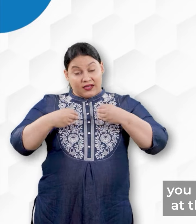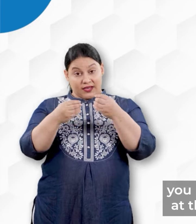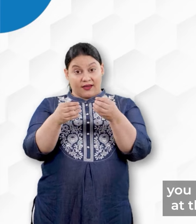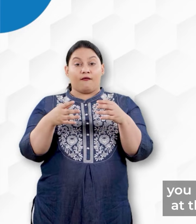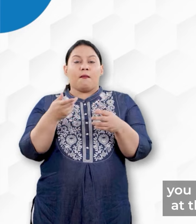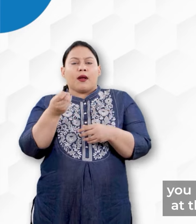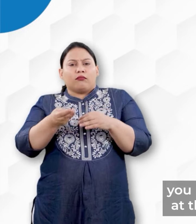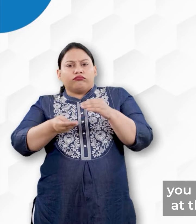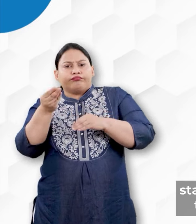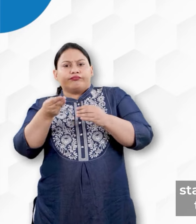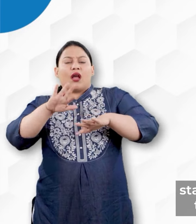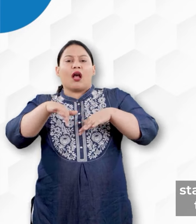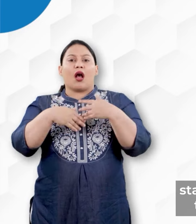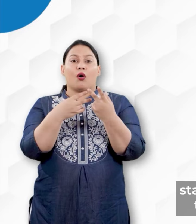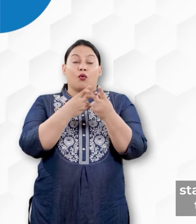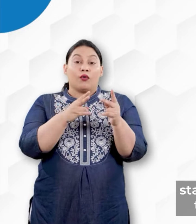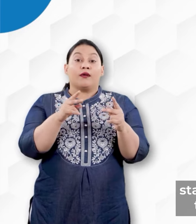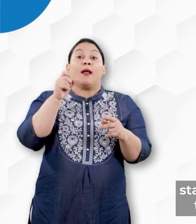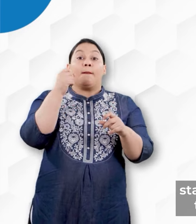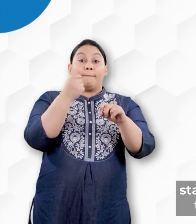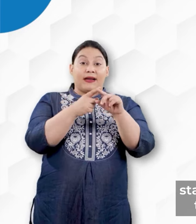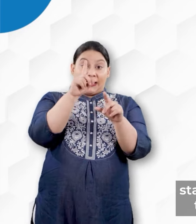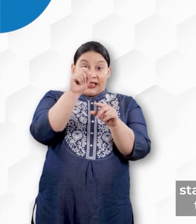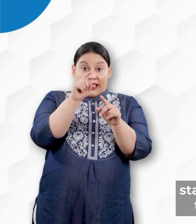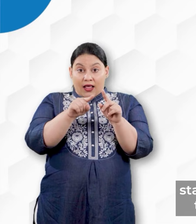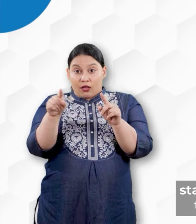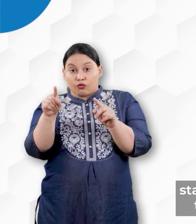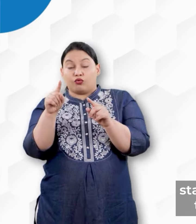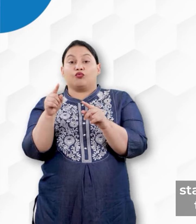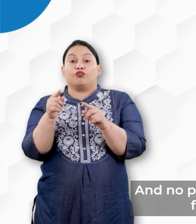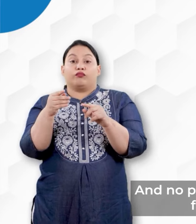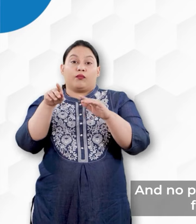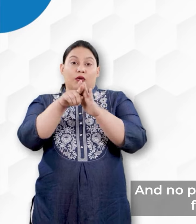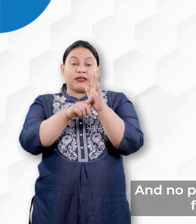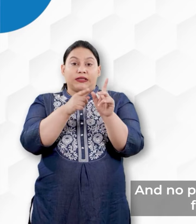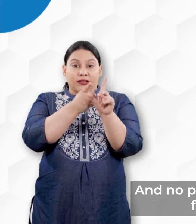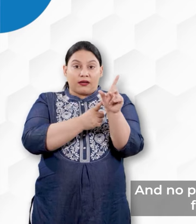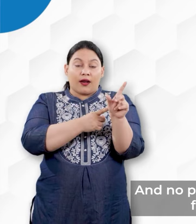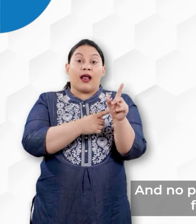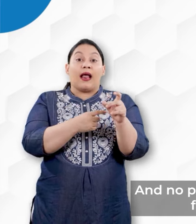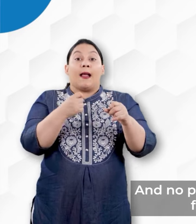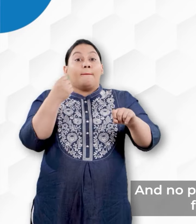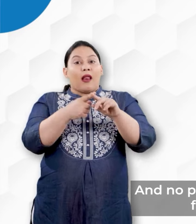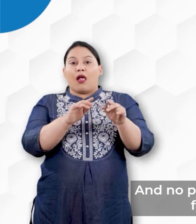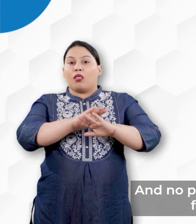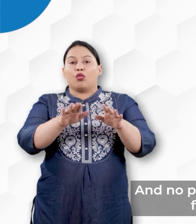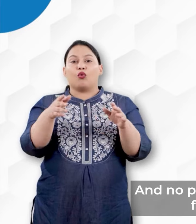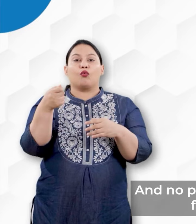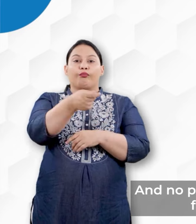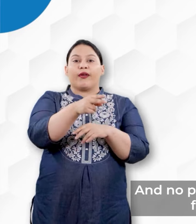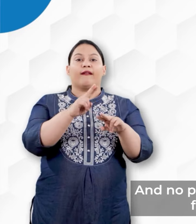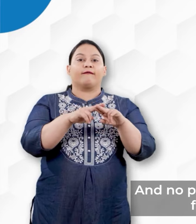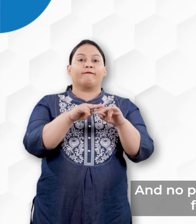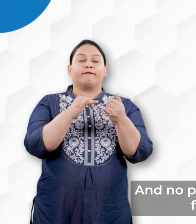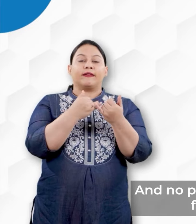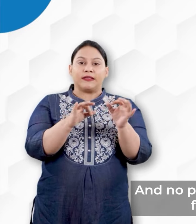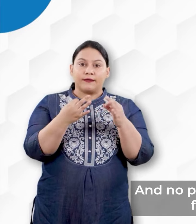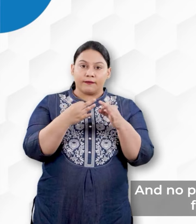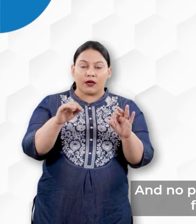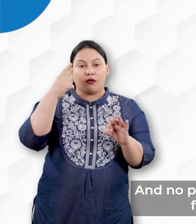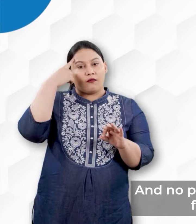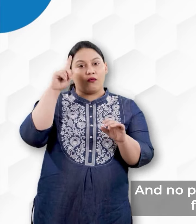every 5 years, starting from the end of the 10th policy year, and no policy administration charges from